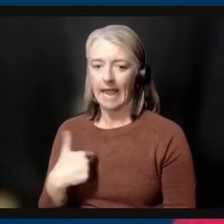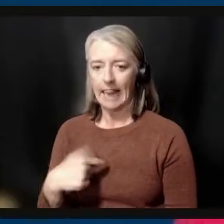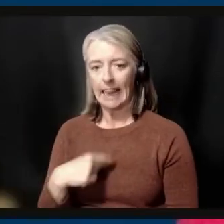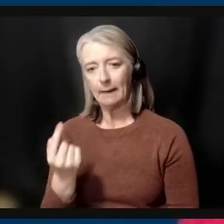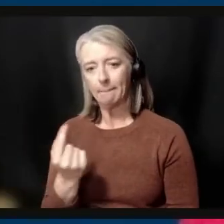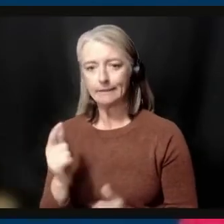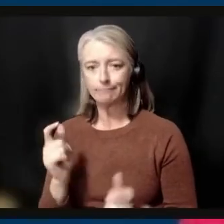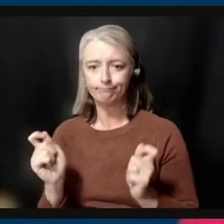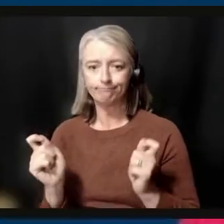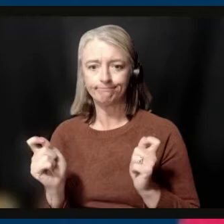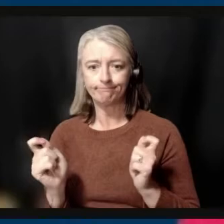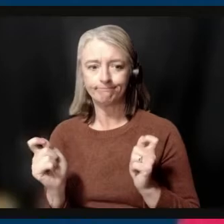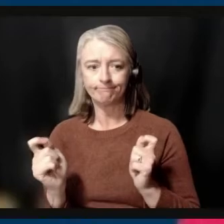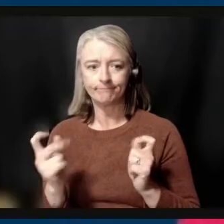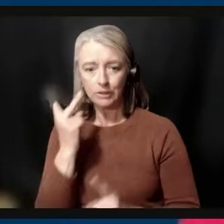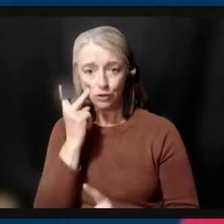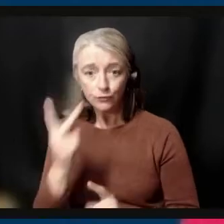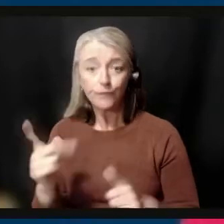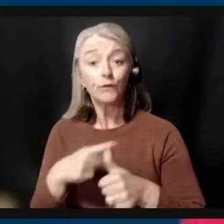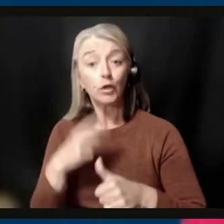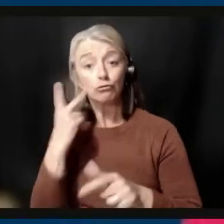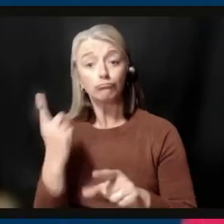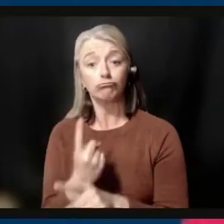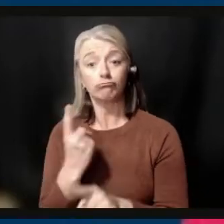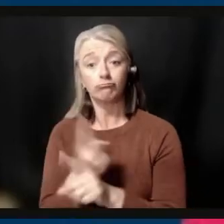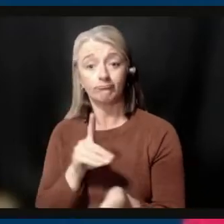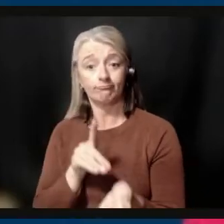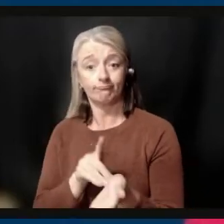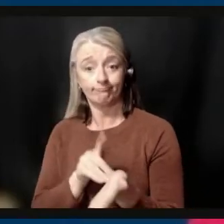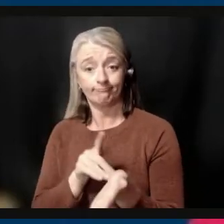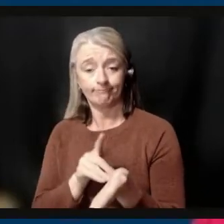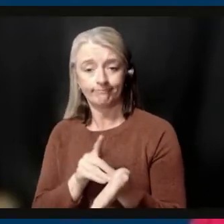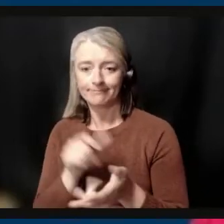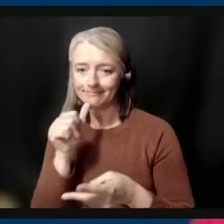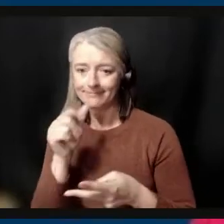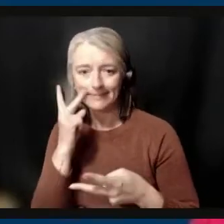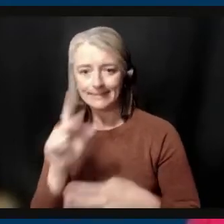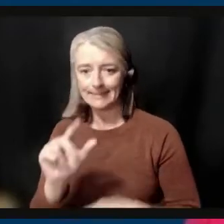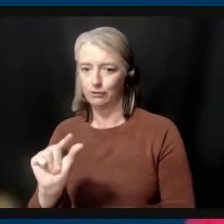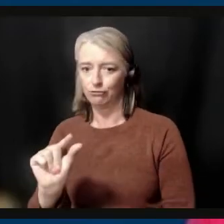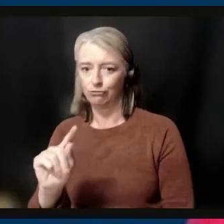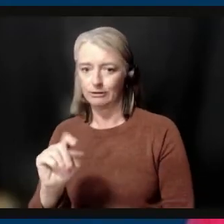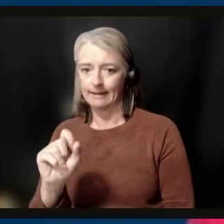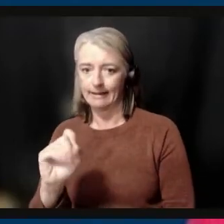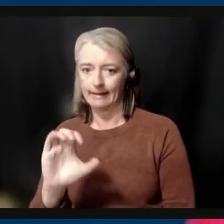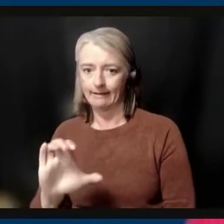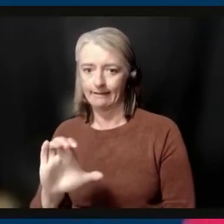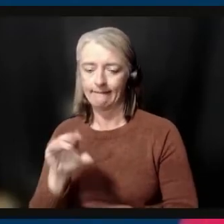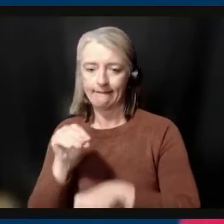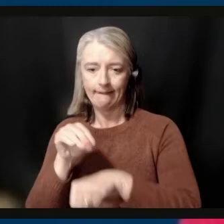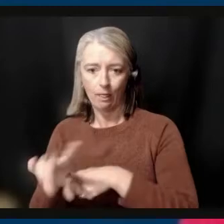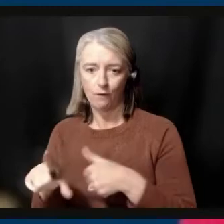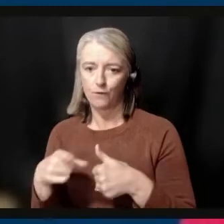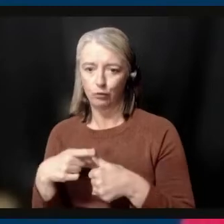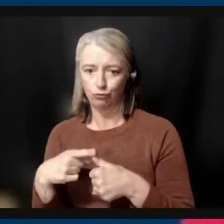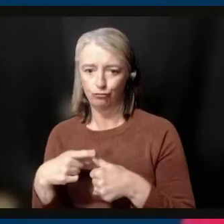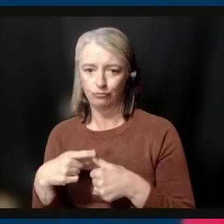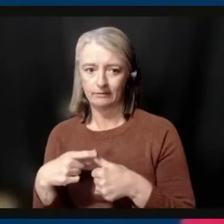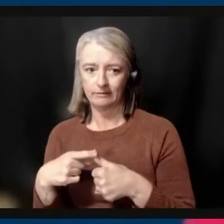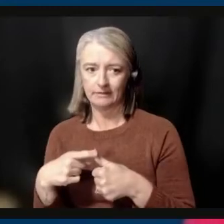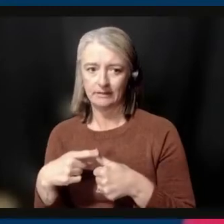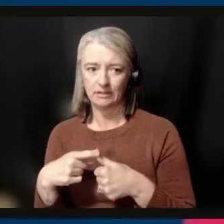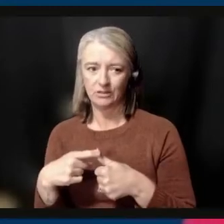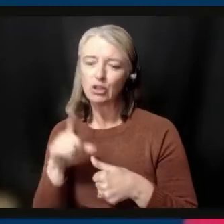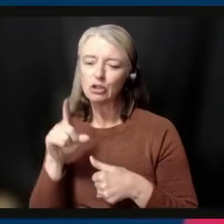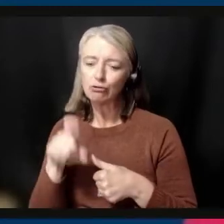I saw my regular doctor instead of going to a genetic counselor first. which in hindsight, I wish I would have done